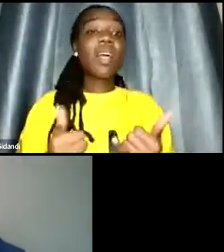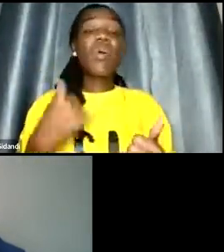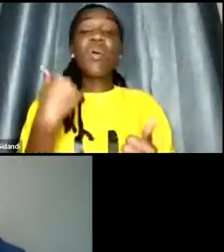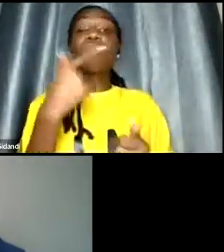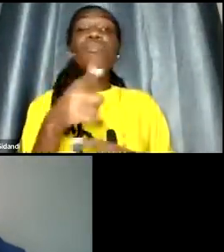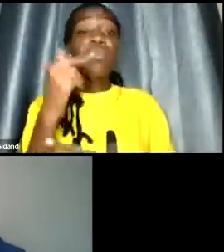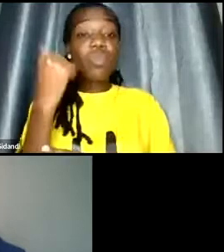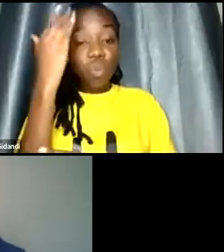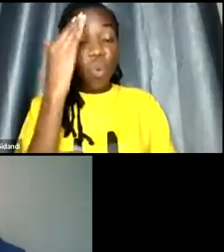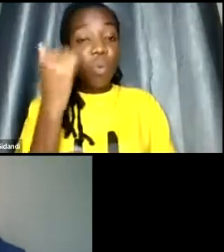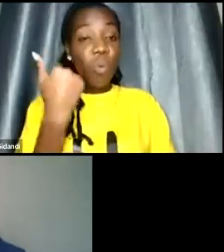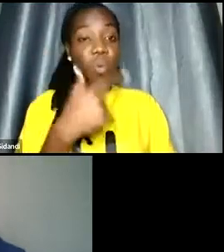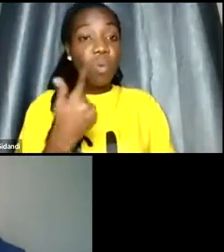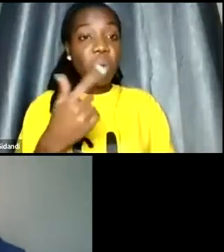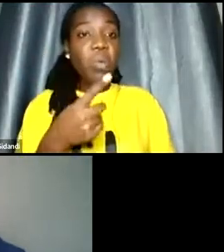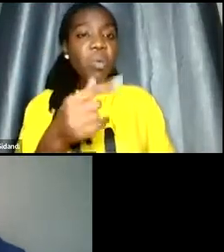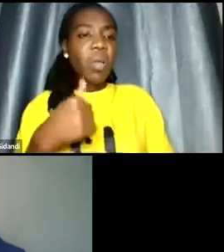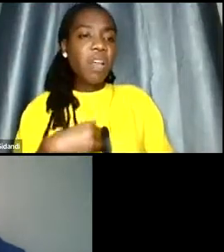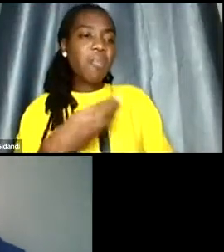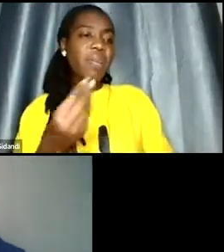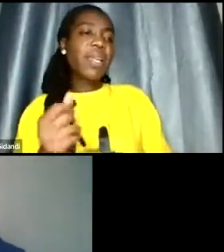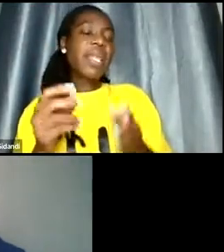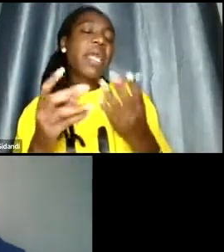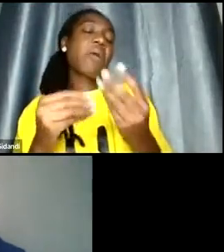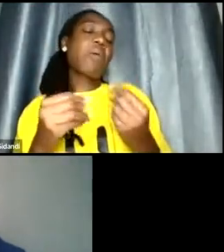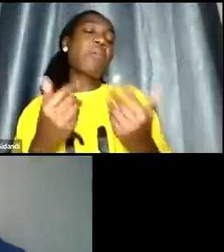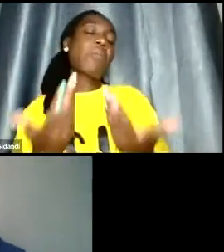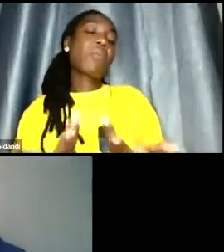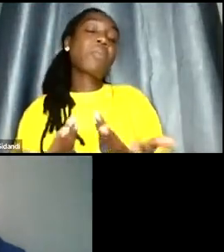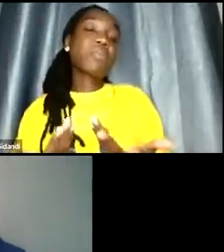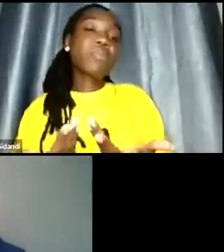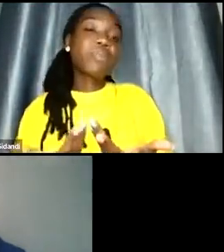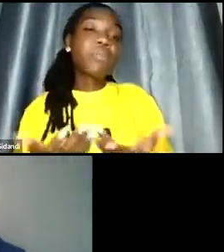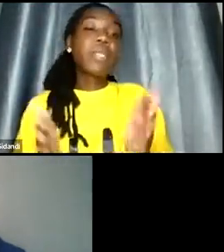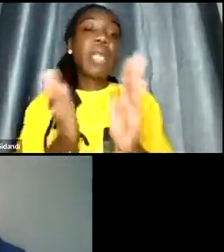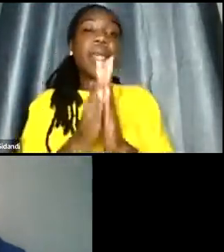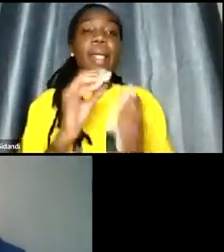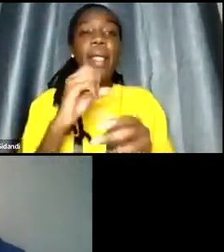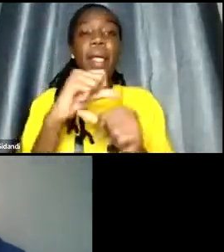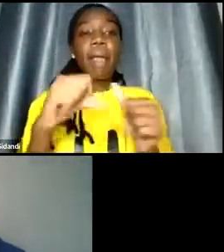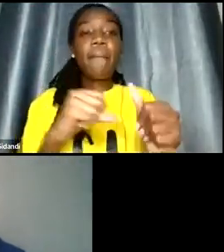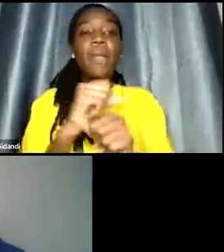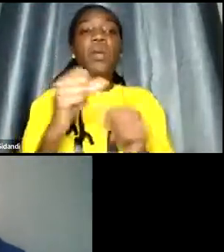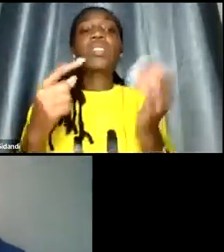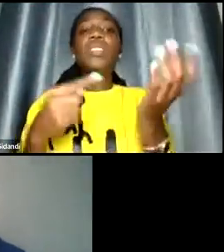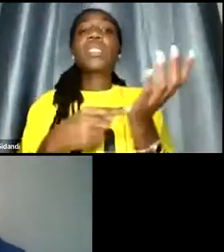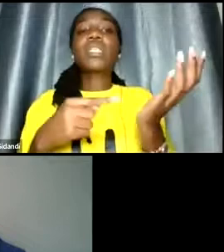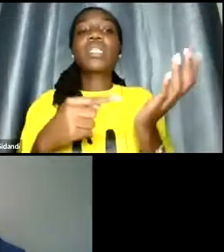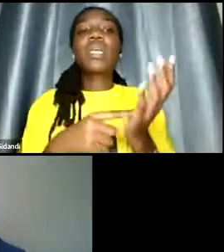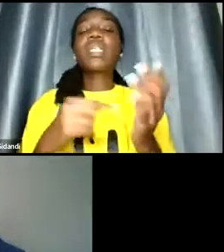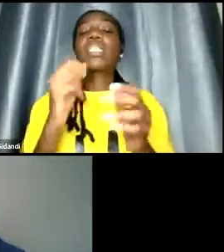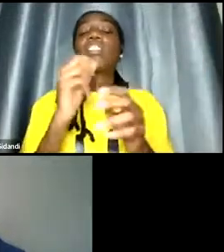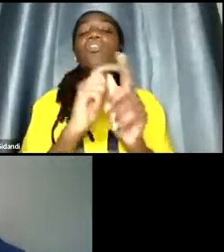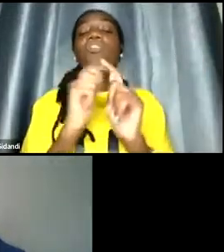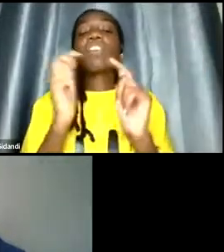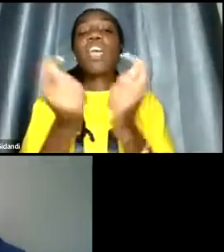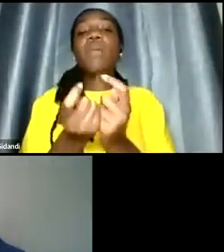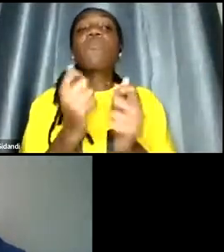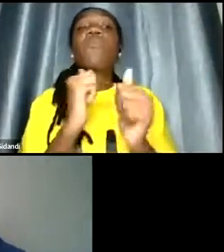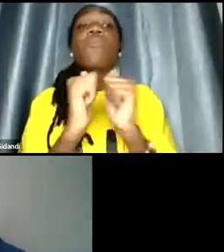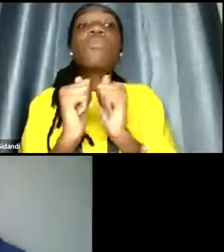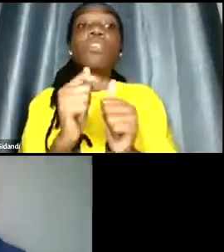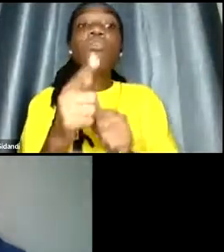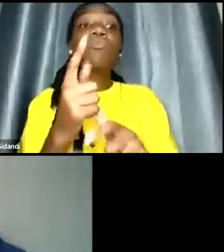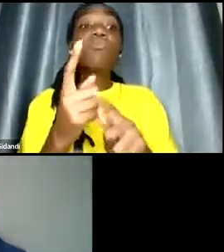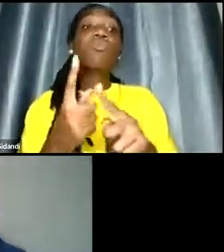about how much money you have. And it's also about just technically which tribe or something that you come from. And these